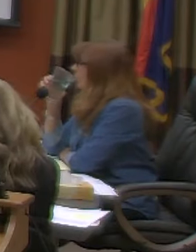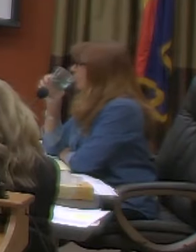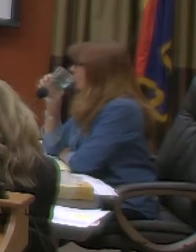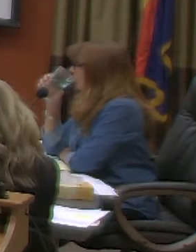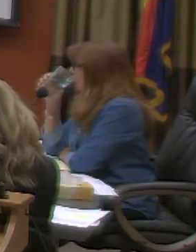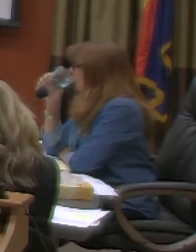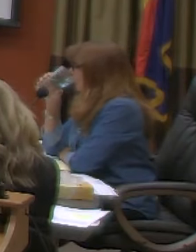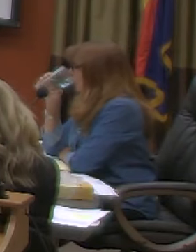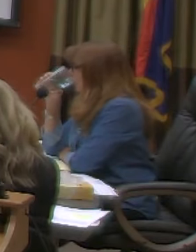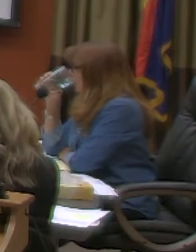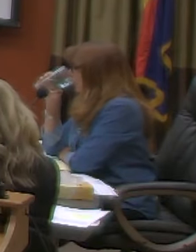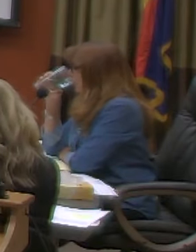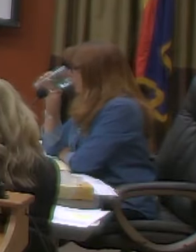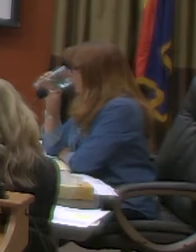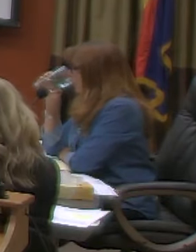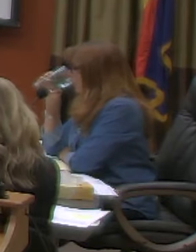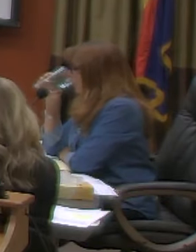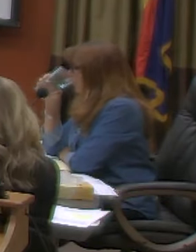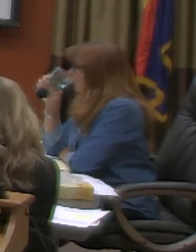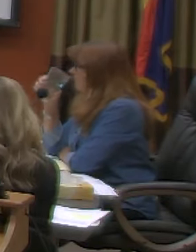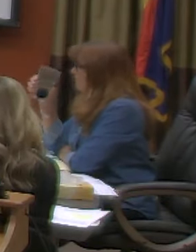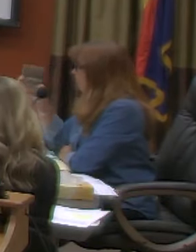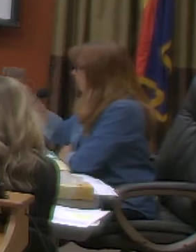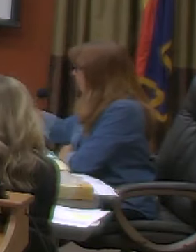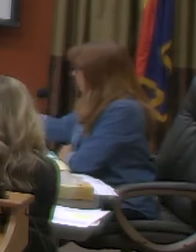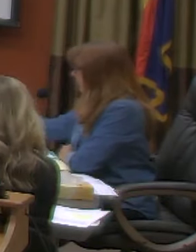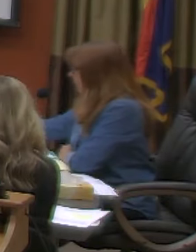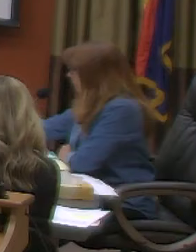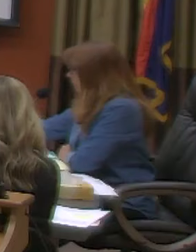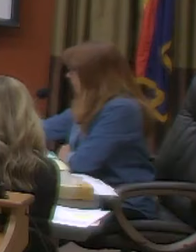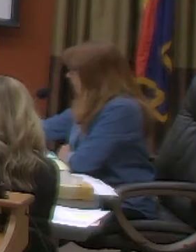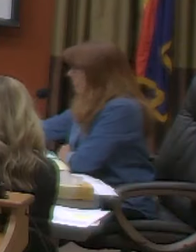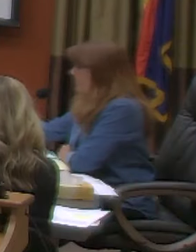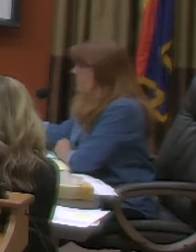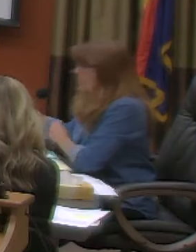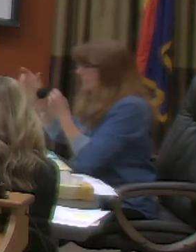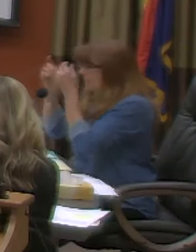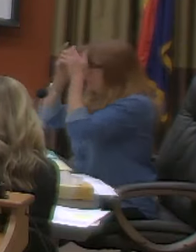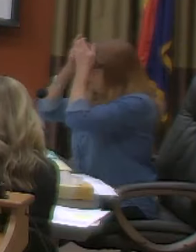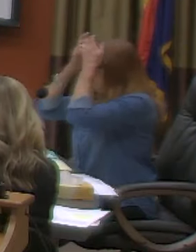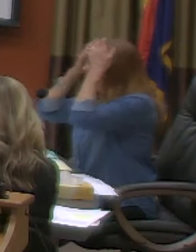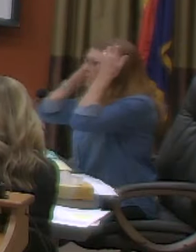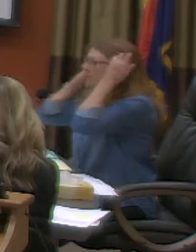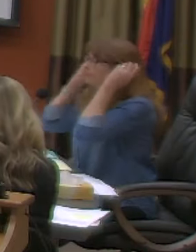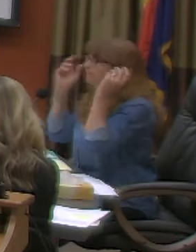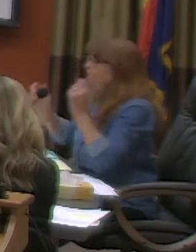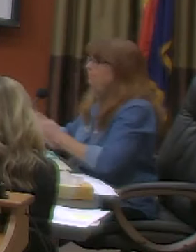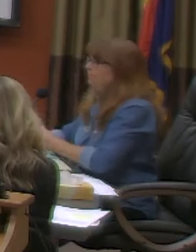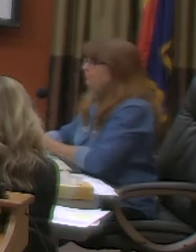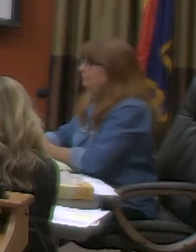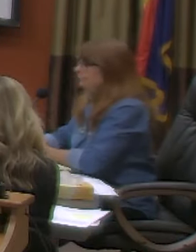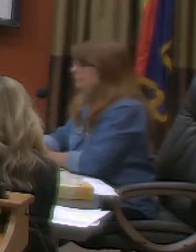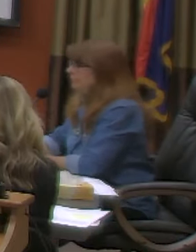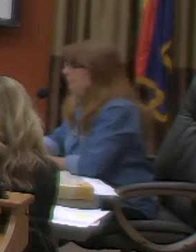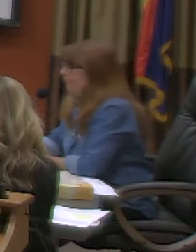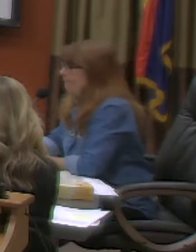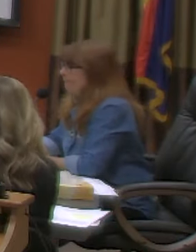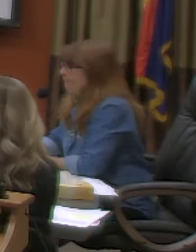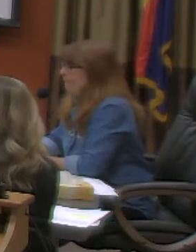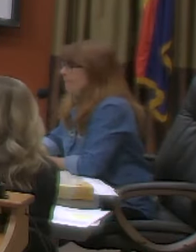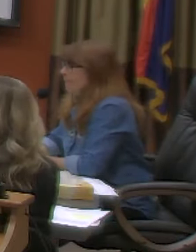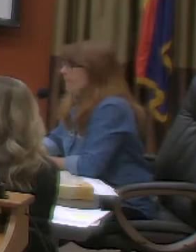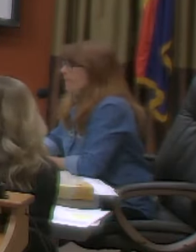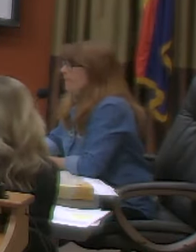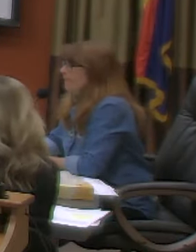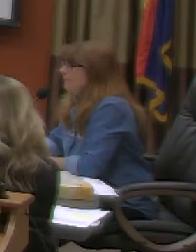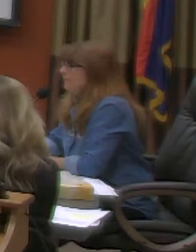issue on the agenda. Okay, Councilwoman Scholl. I'm sorry, Councilmember Rusing, that's totally disingenuous to say that